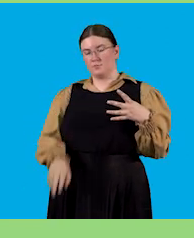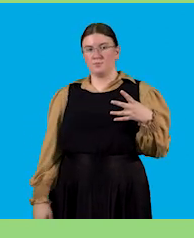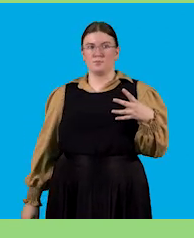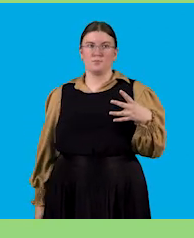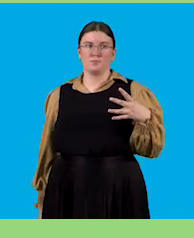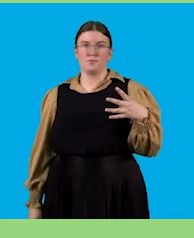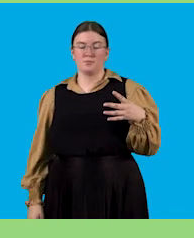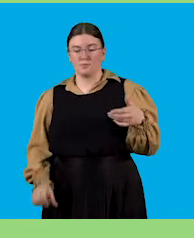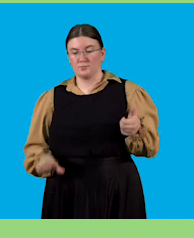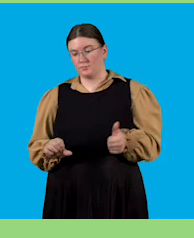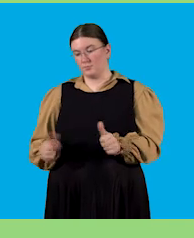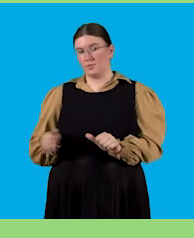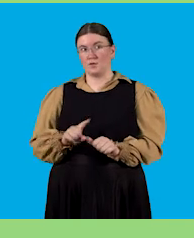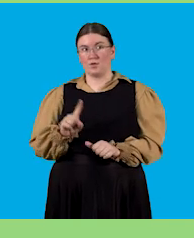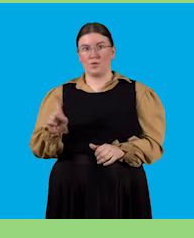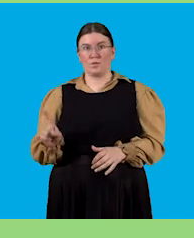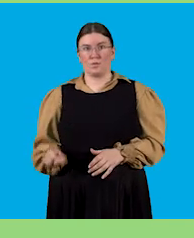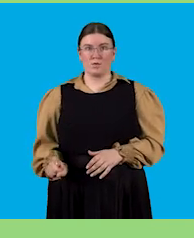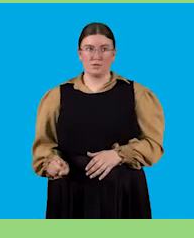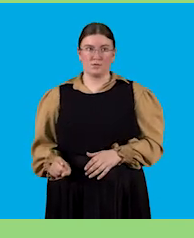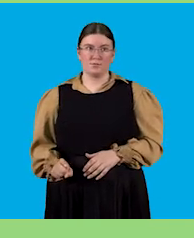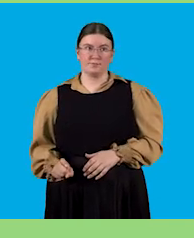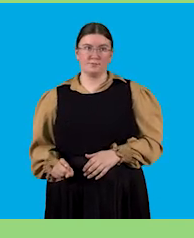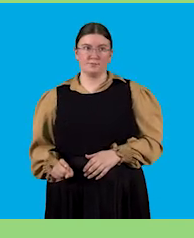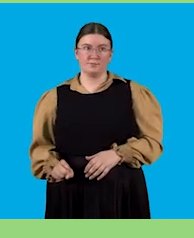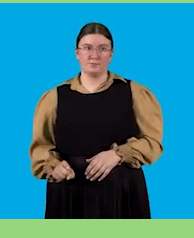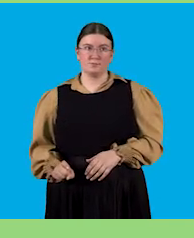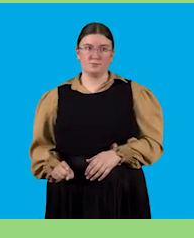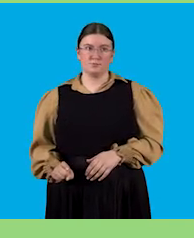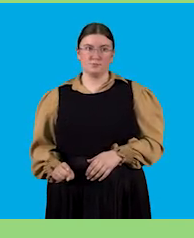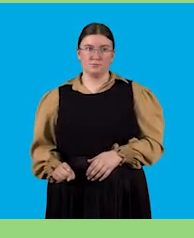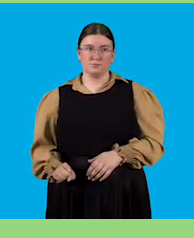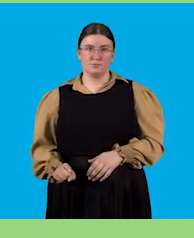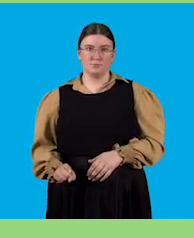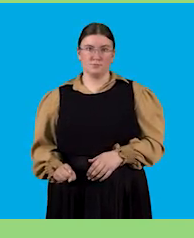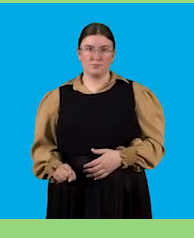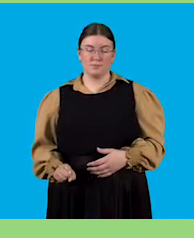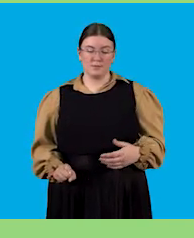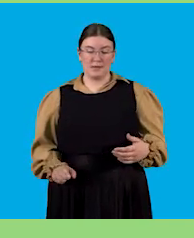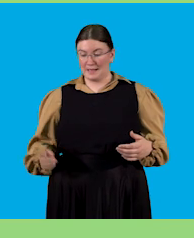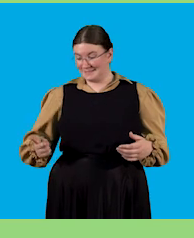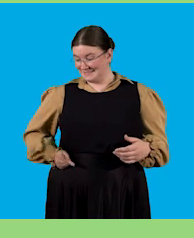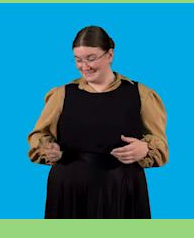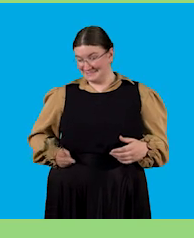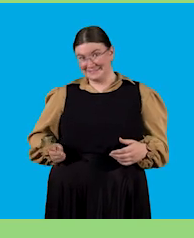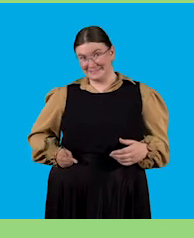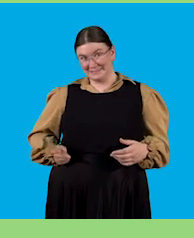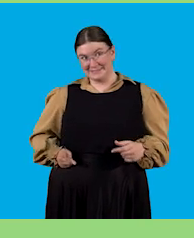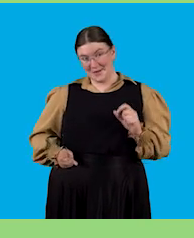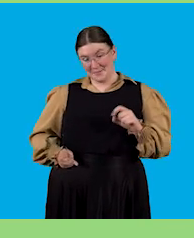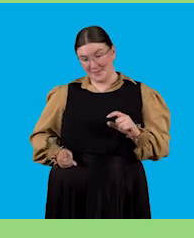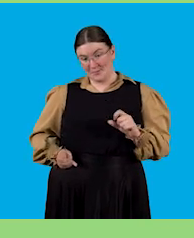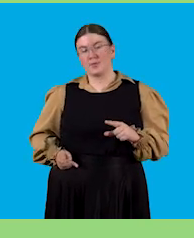Okay, moving on to our next question. It says, discuss two functions of the part labeled A.